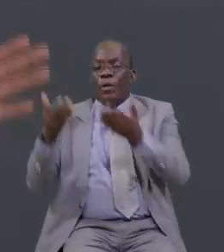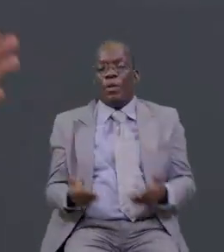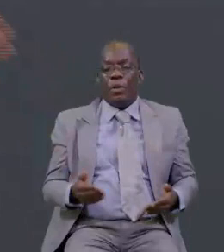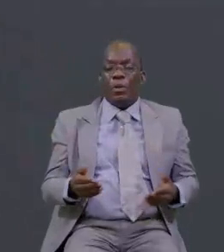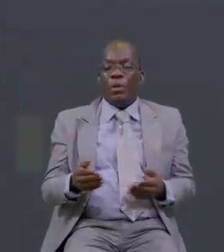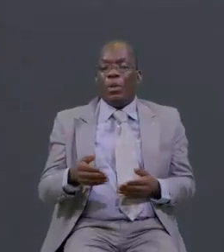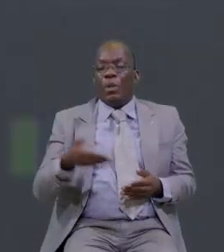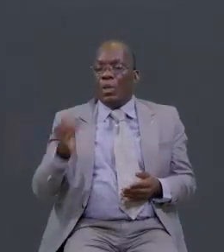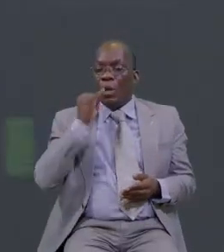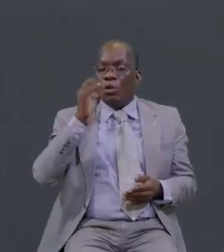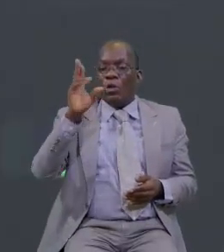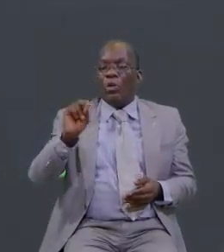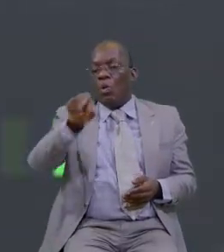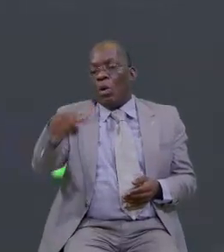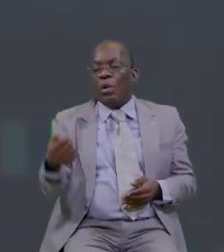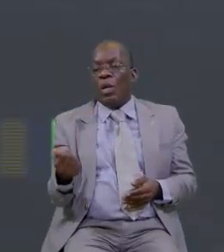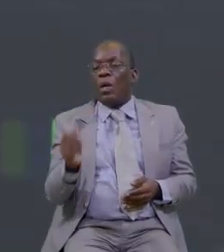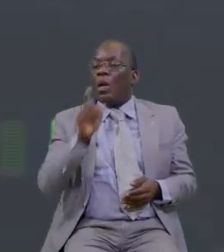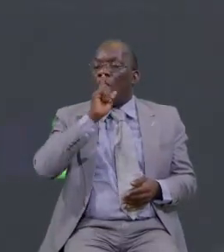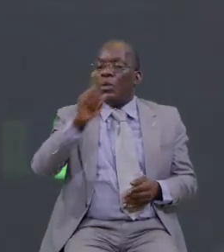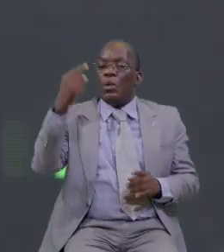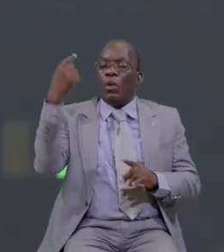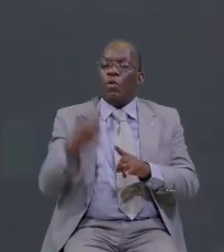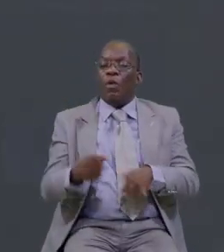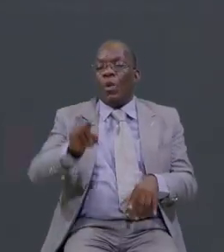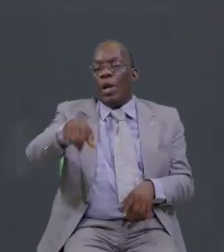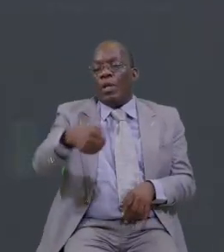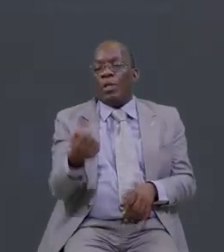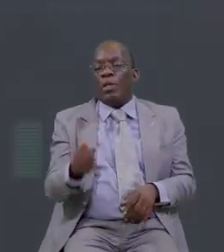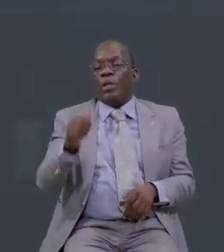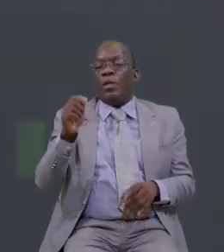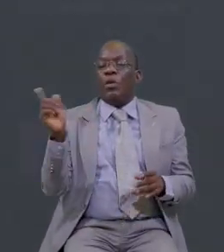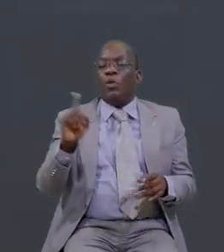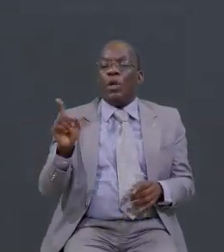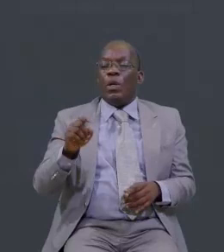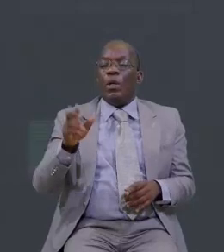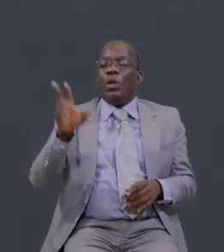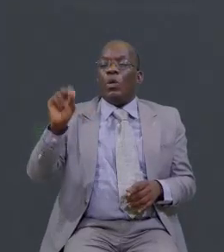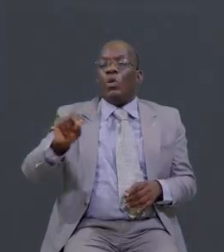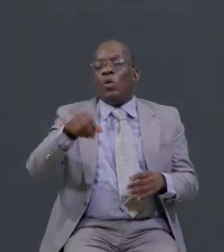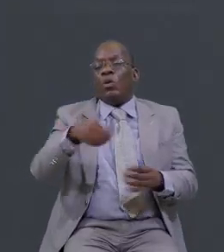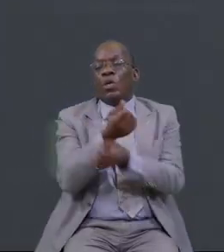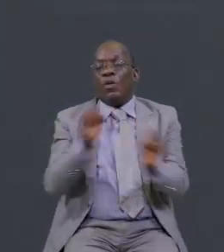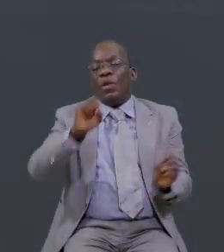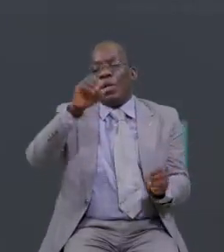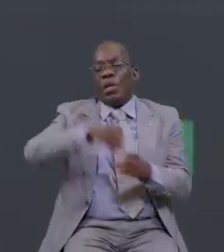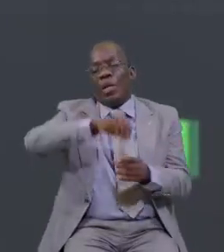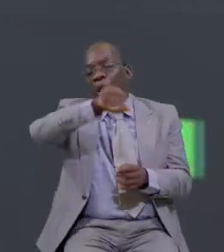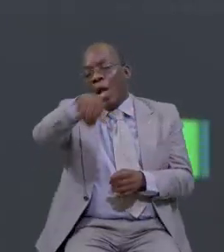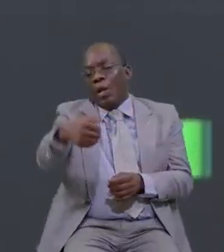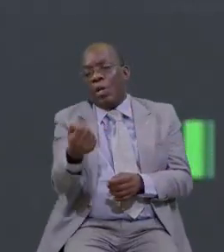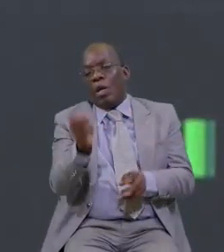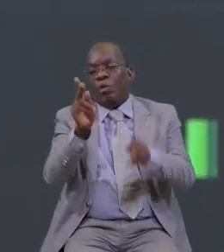other assurance from anywhere. There is no salvation in any other. For there